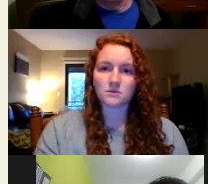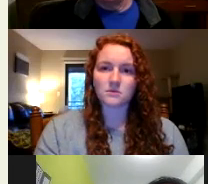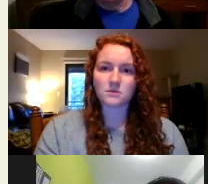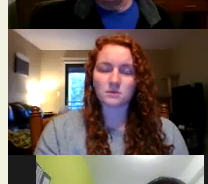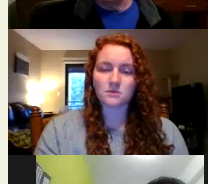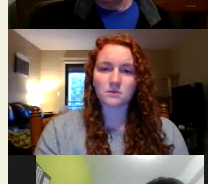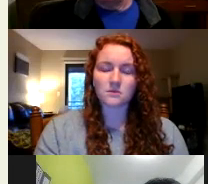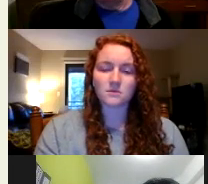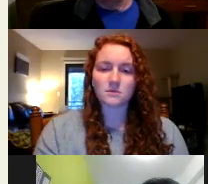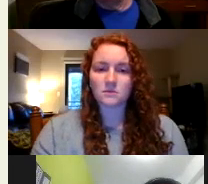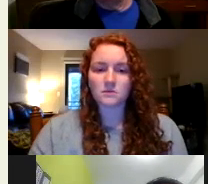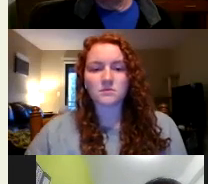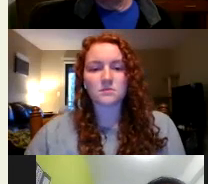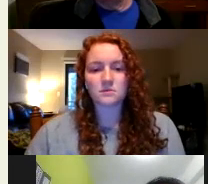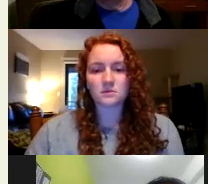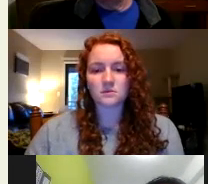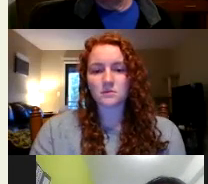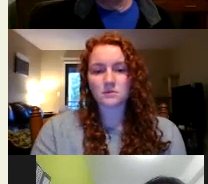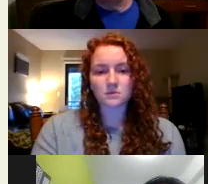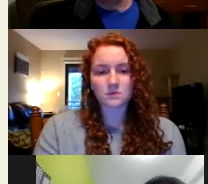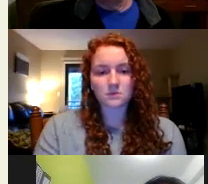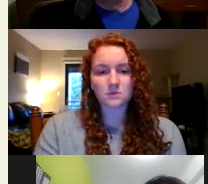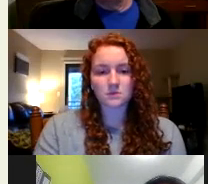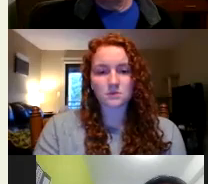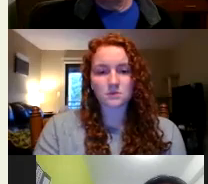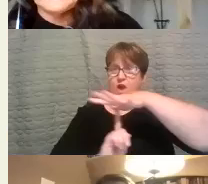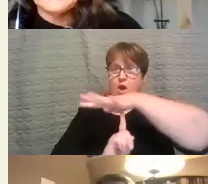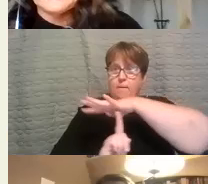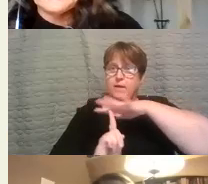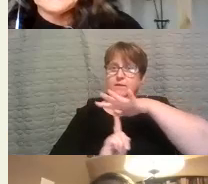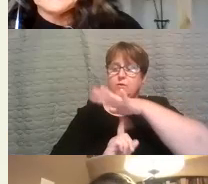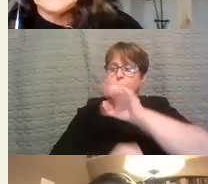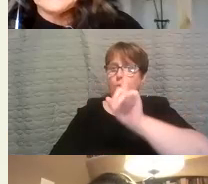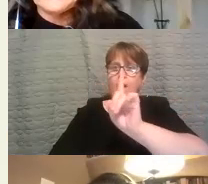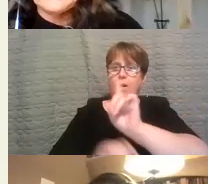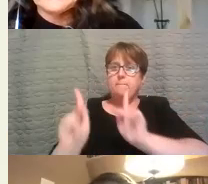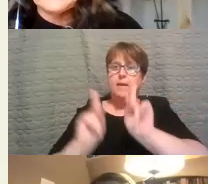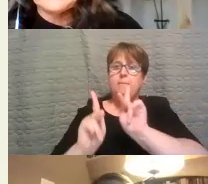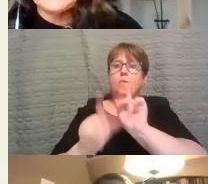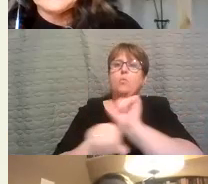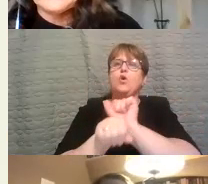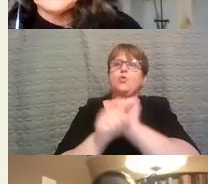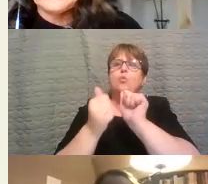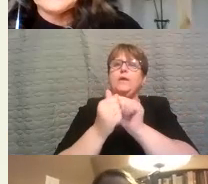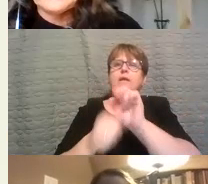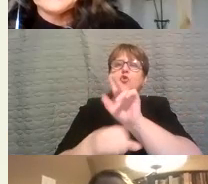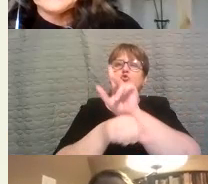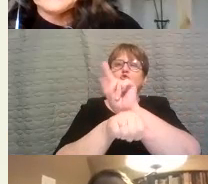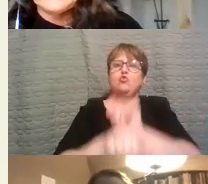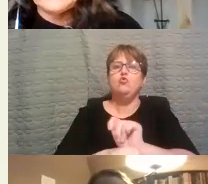experience in the environment where people work with traditional medicine.